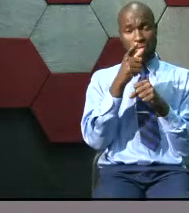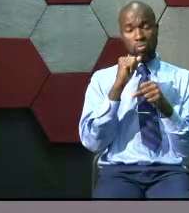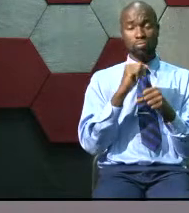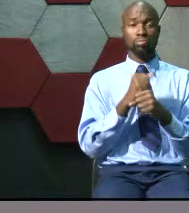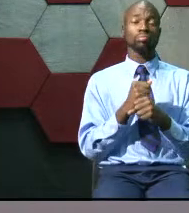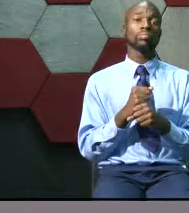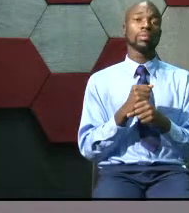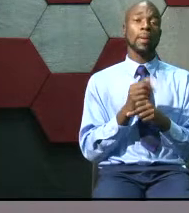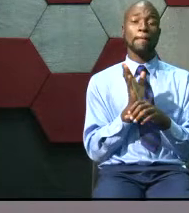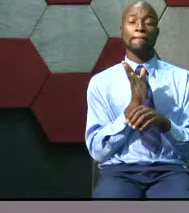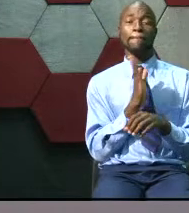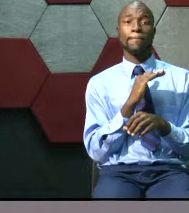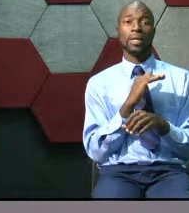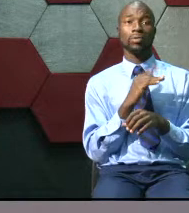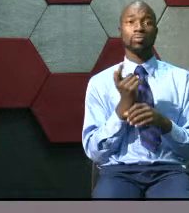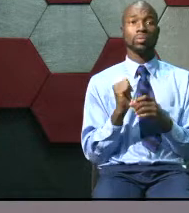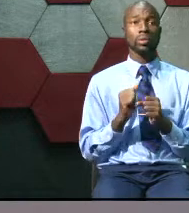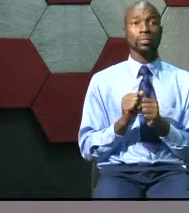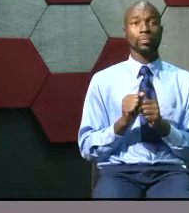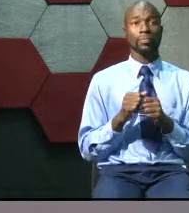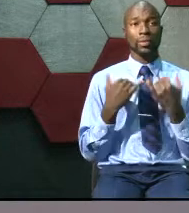to the overall winner.